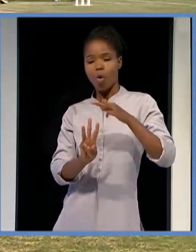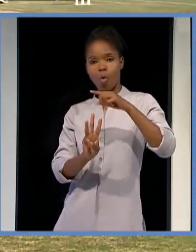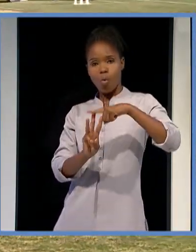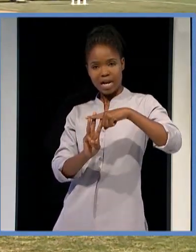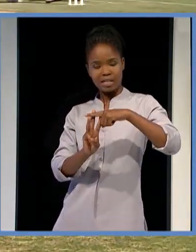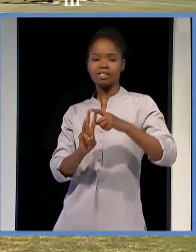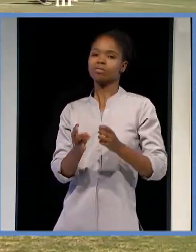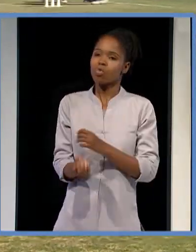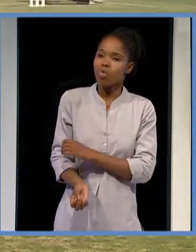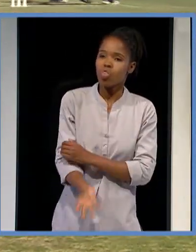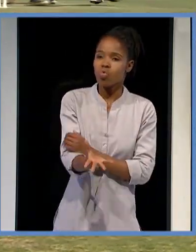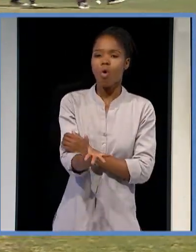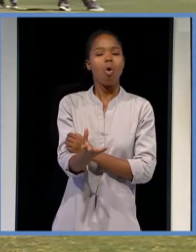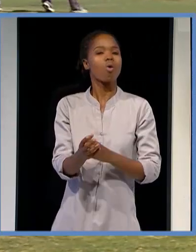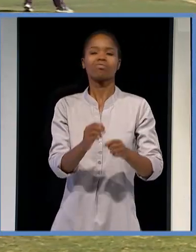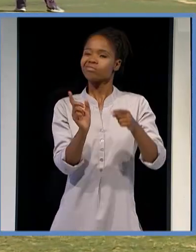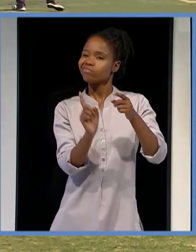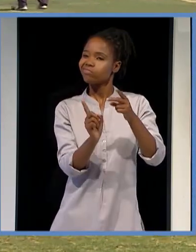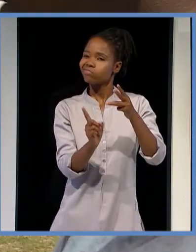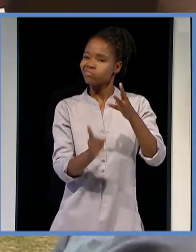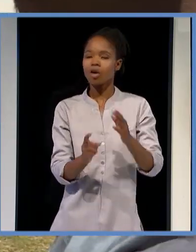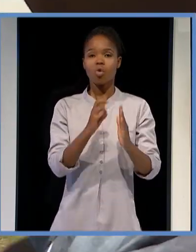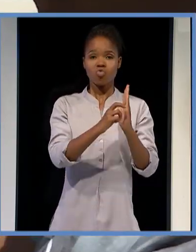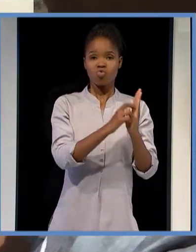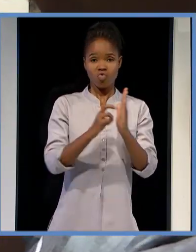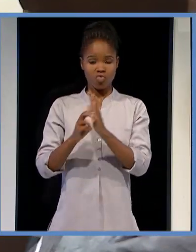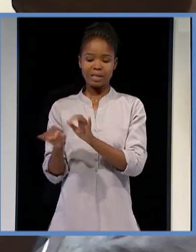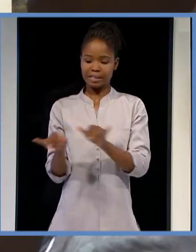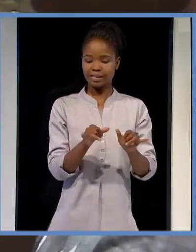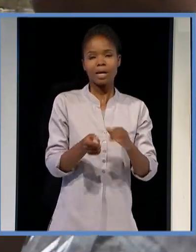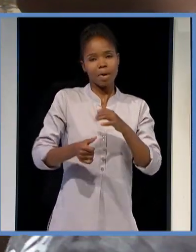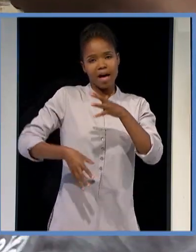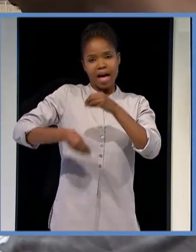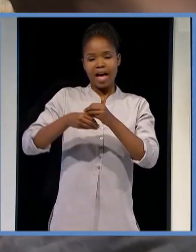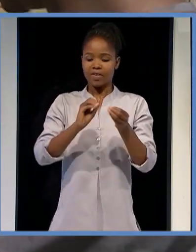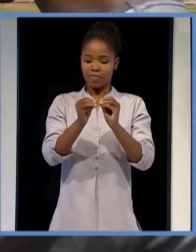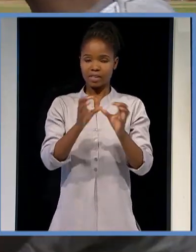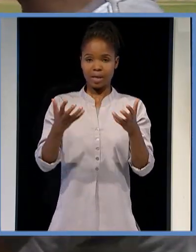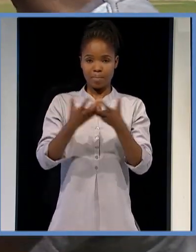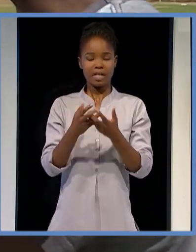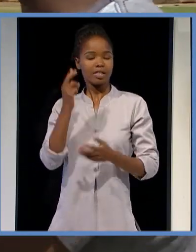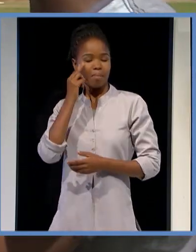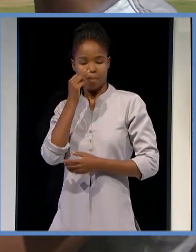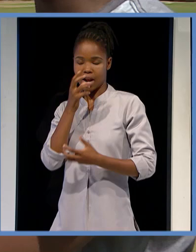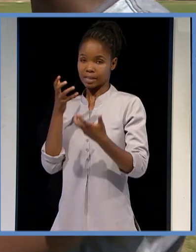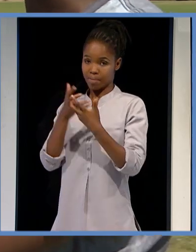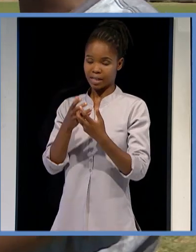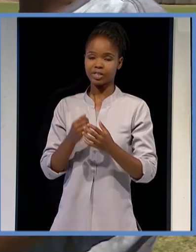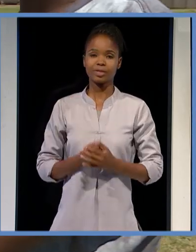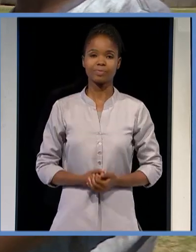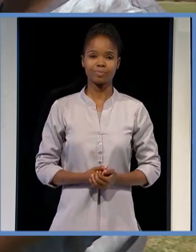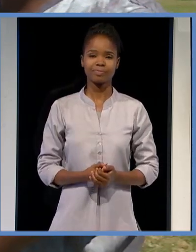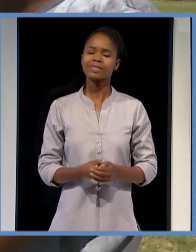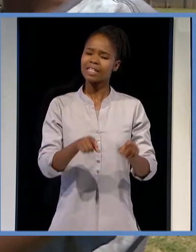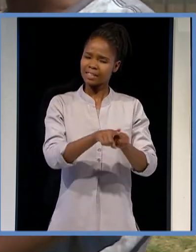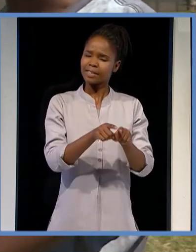throwouts. We've abided by every other law, just with the adaptations. With what I've noticed as well is the